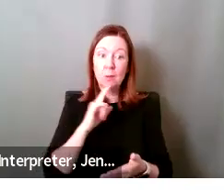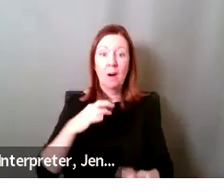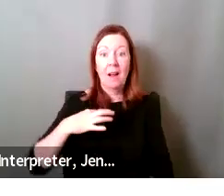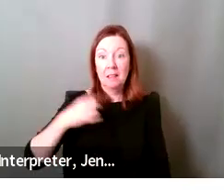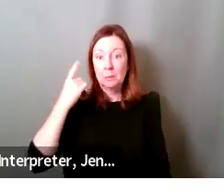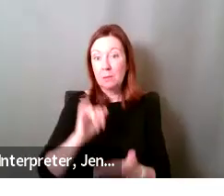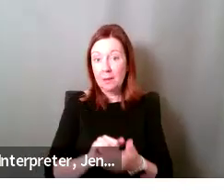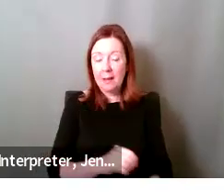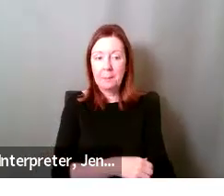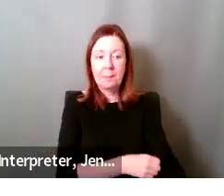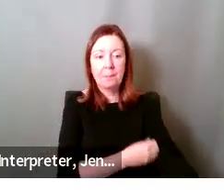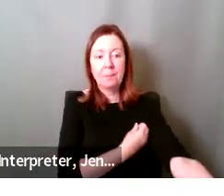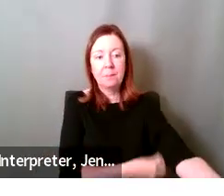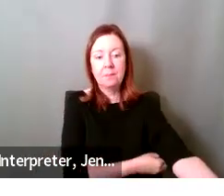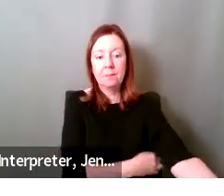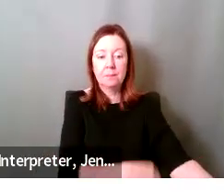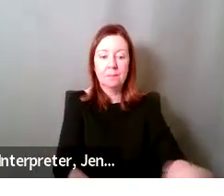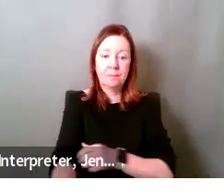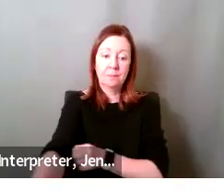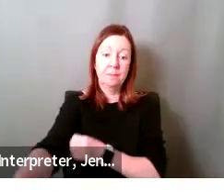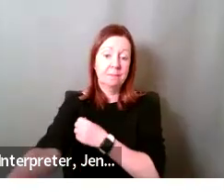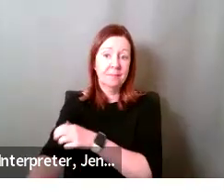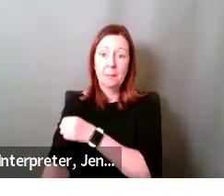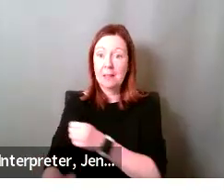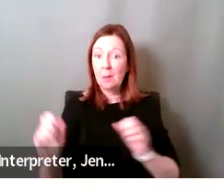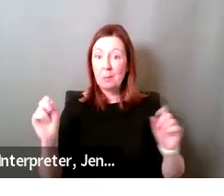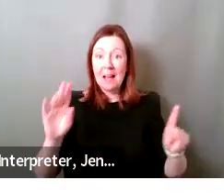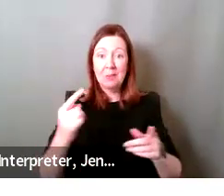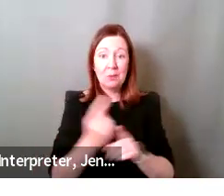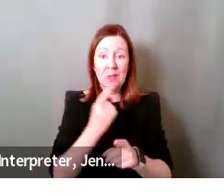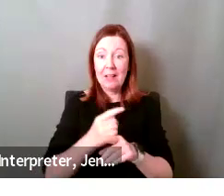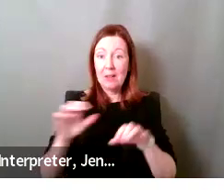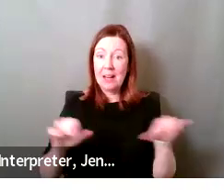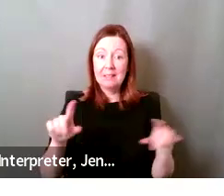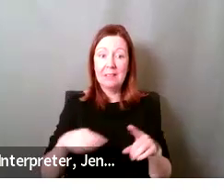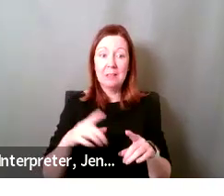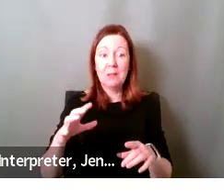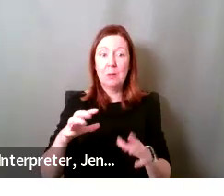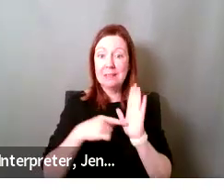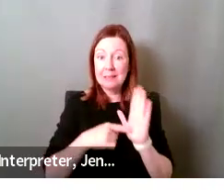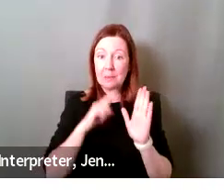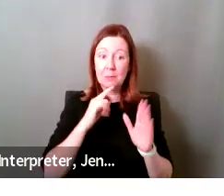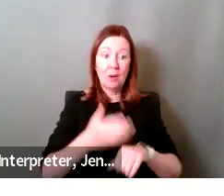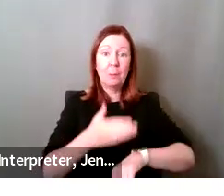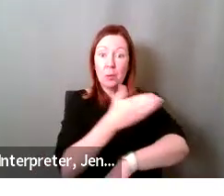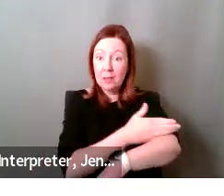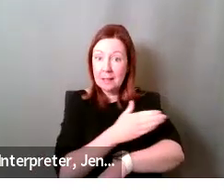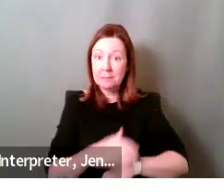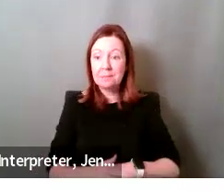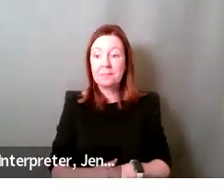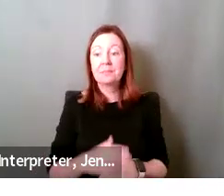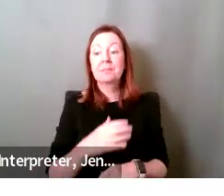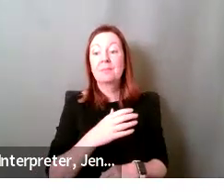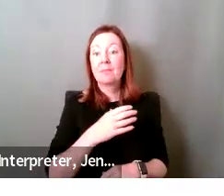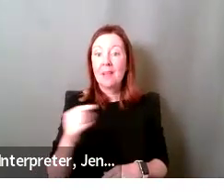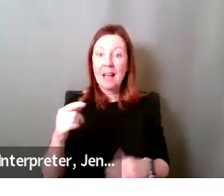eligible for that. So you can return to your regular activities once your symptoms are clearly improving